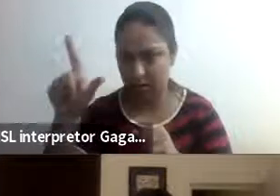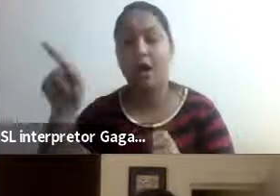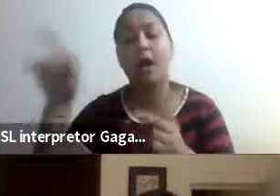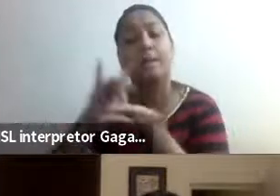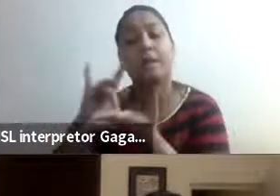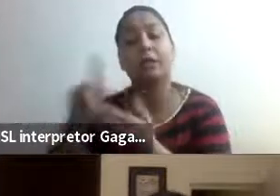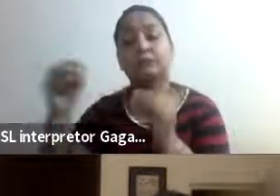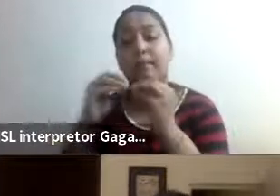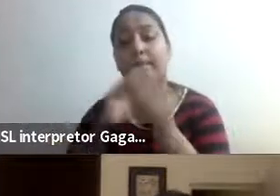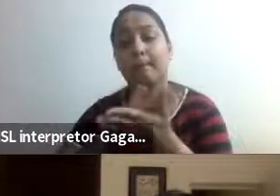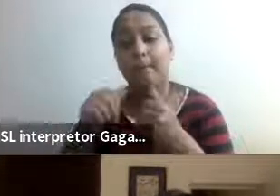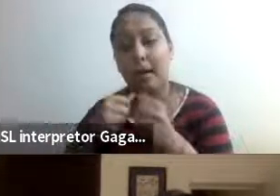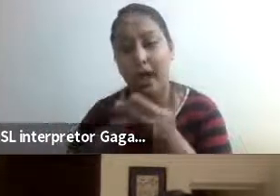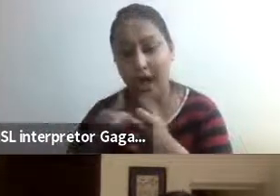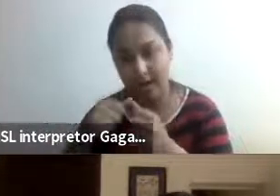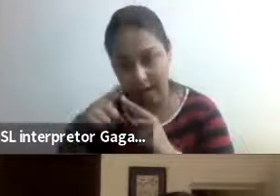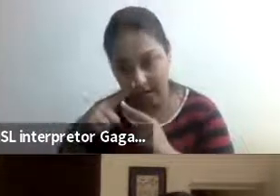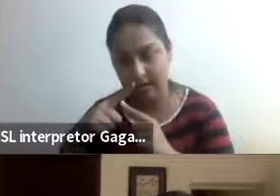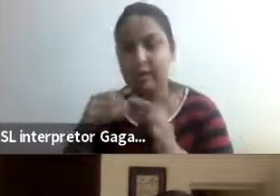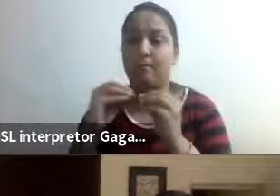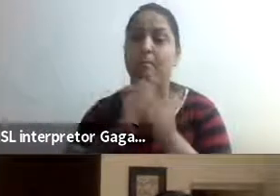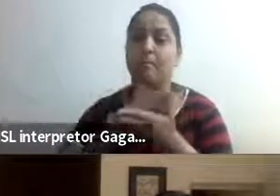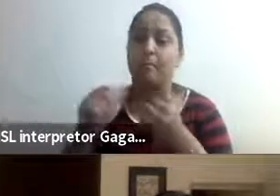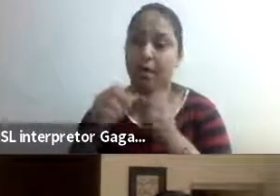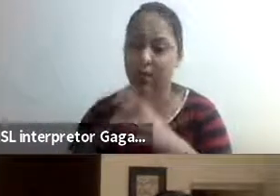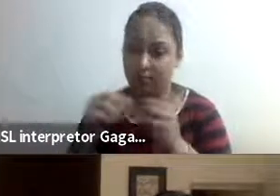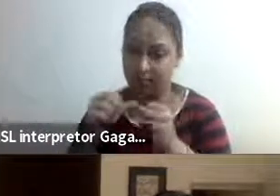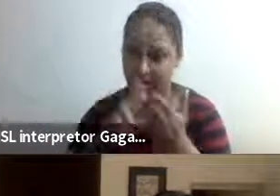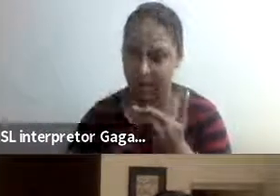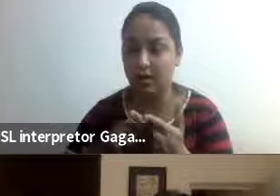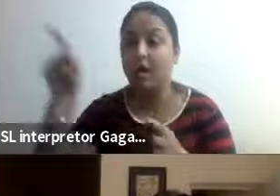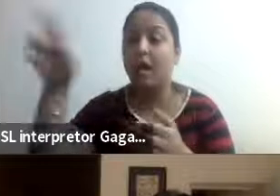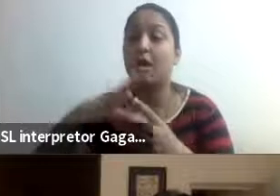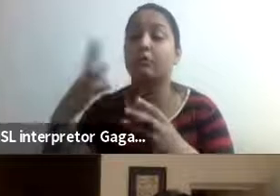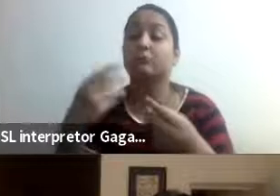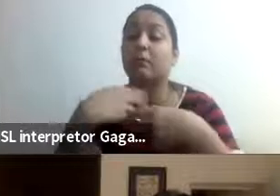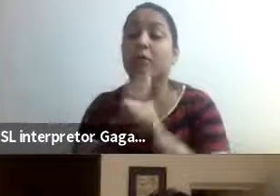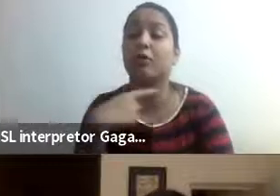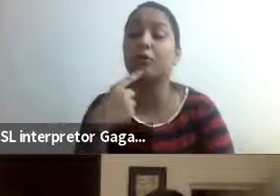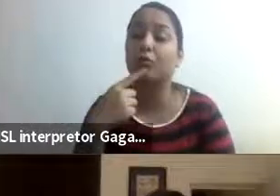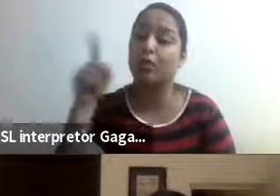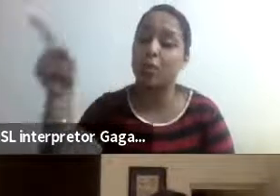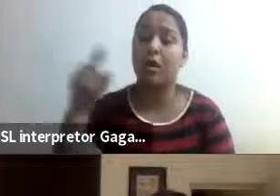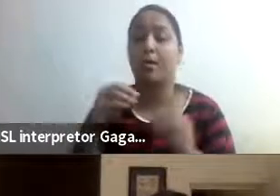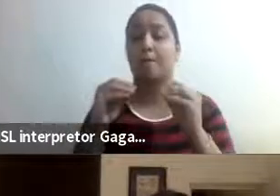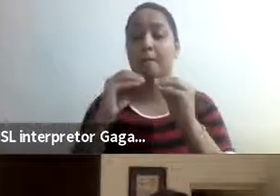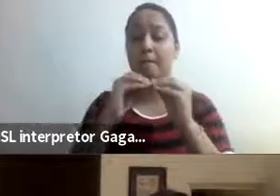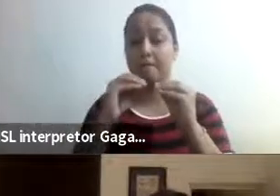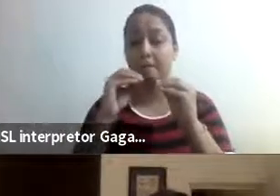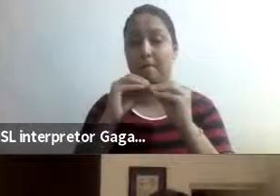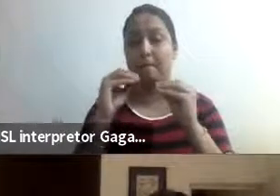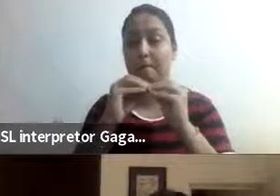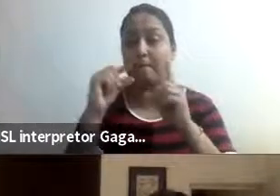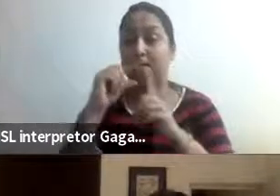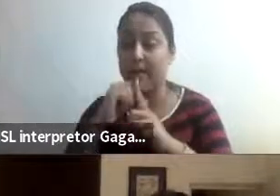up. Now, the Madhya Pradesh government set up Bharat Bhavan as a multidisciplinary arts center,